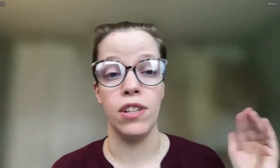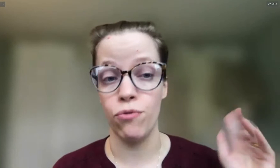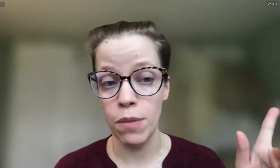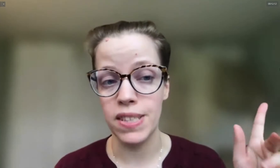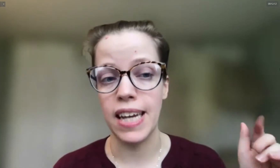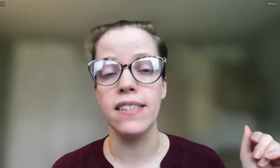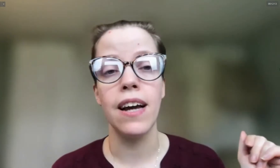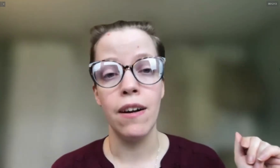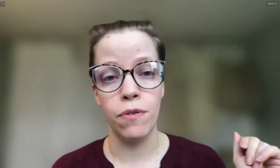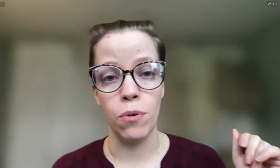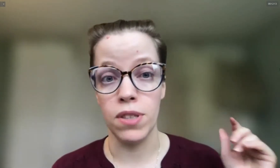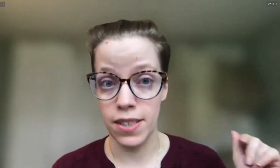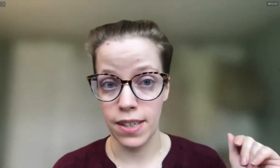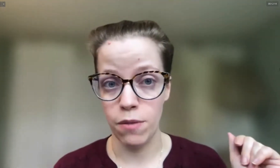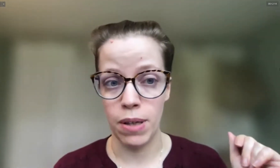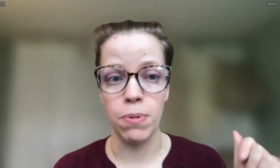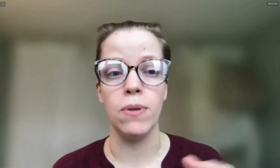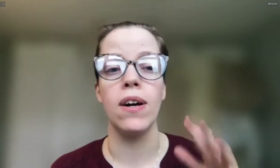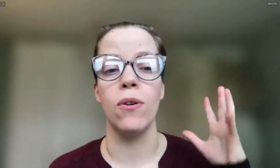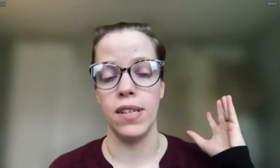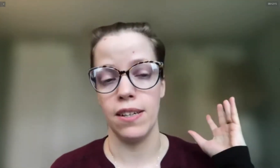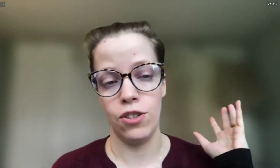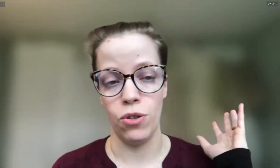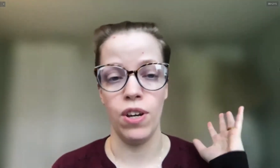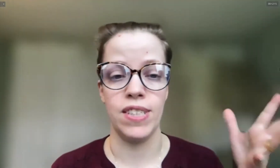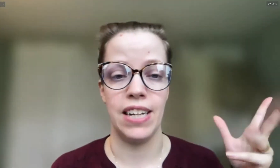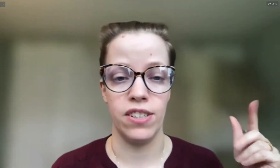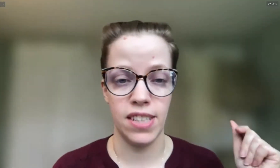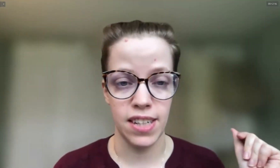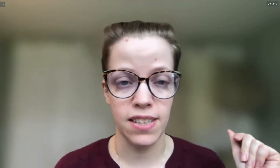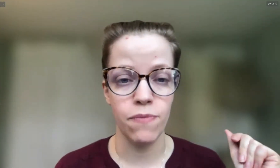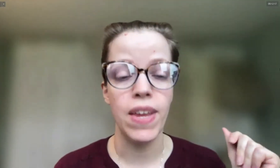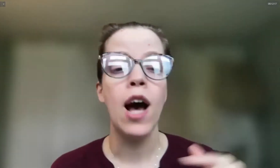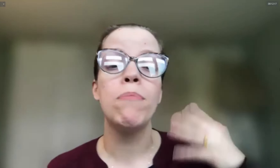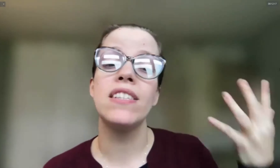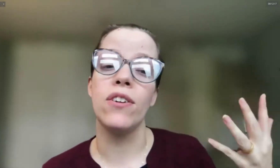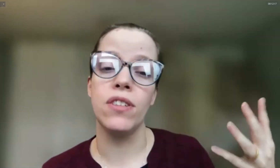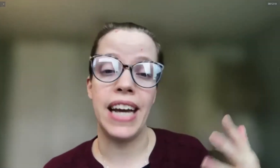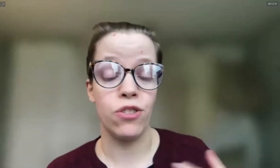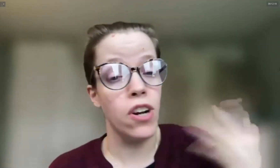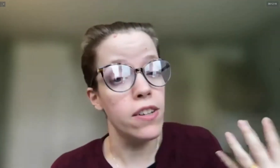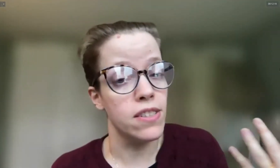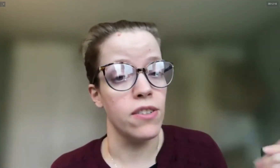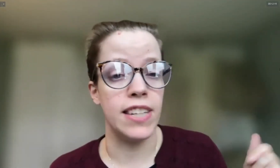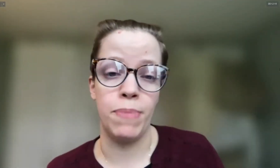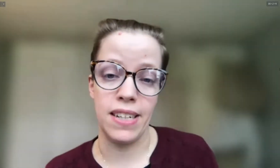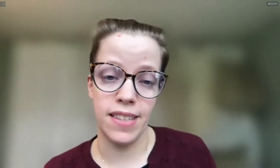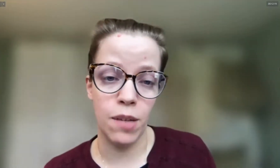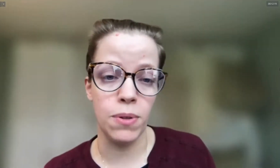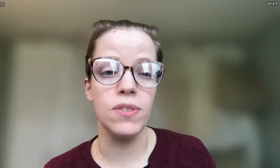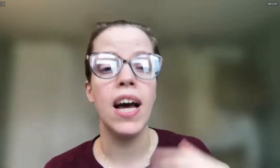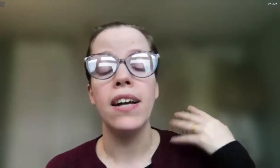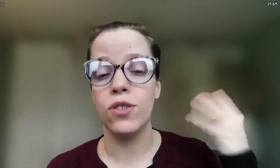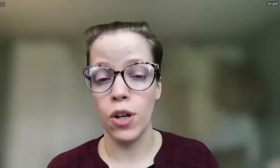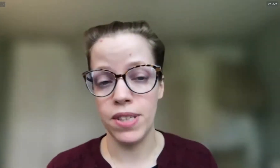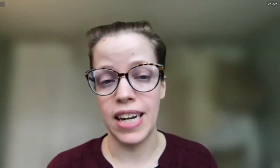over 33% for autistic people, according to the Office of National Statistics. But there's also the extra costs associated with being